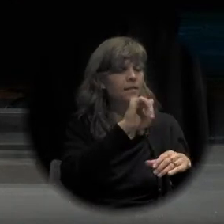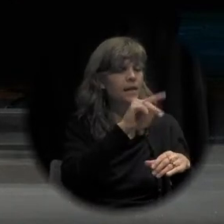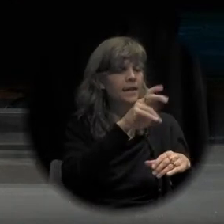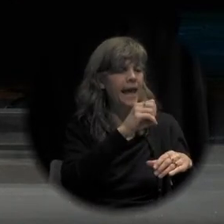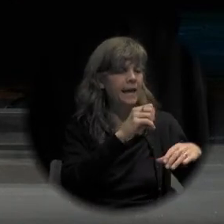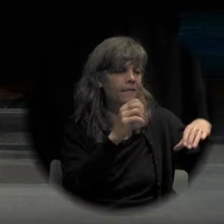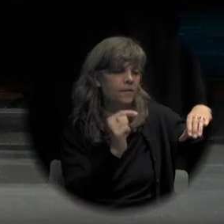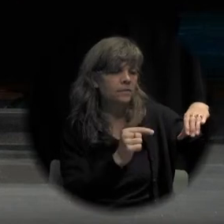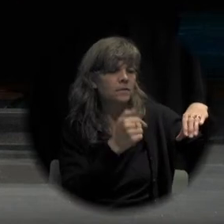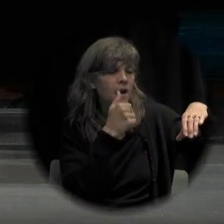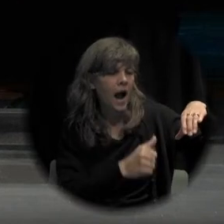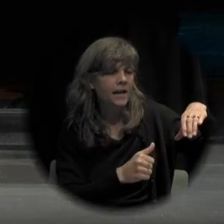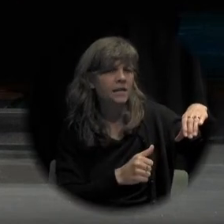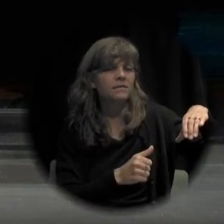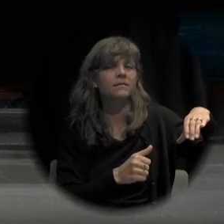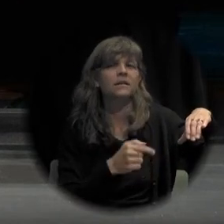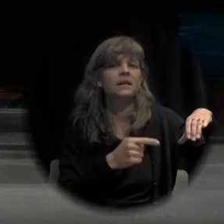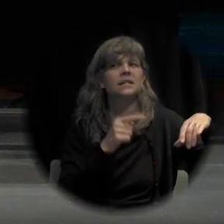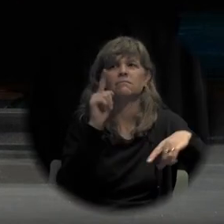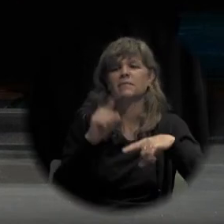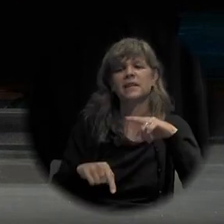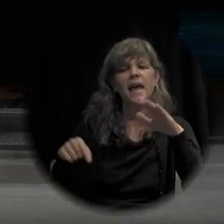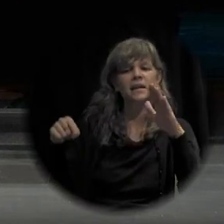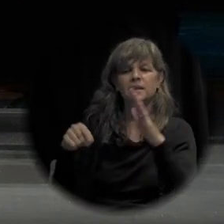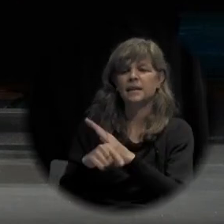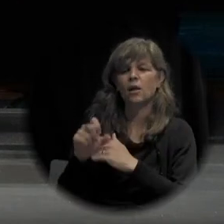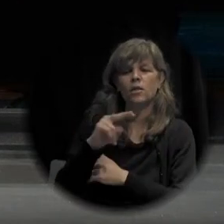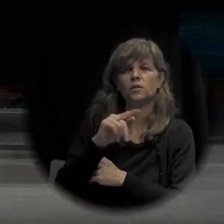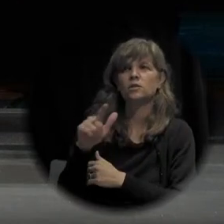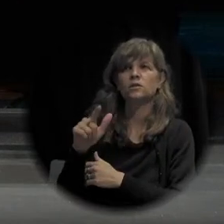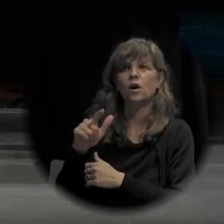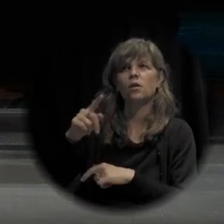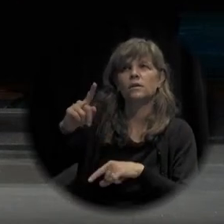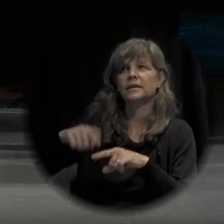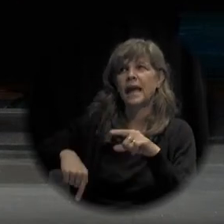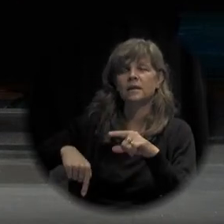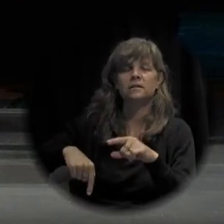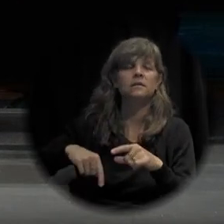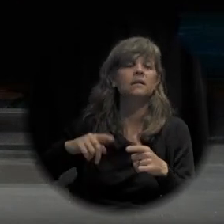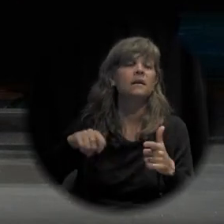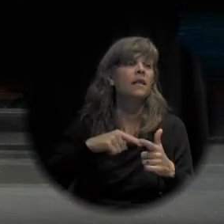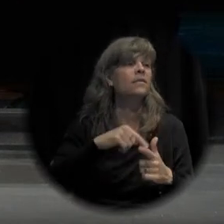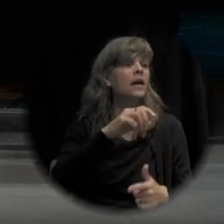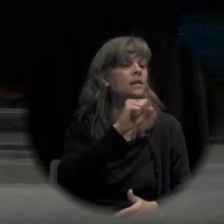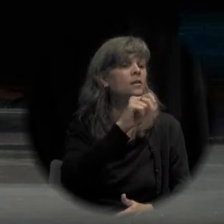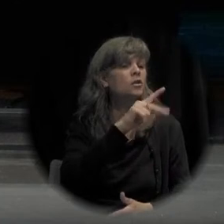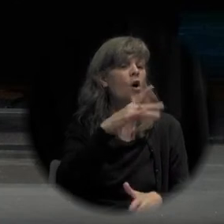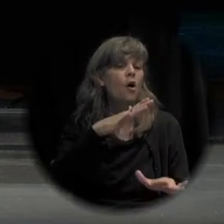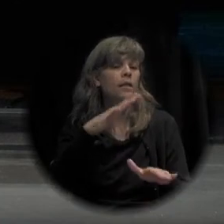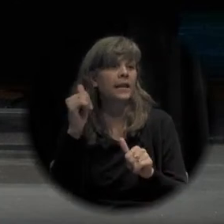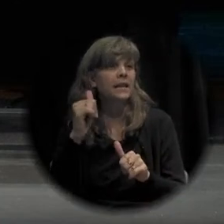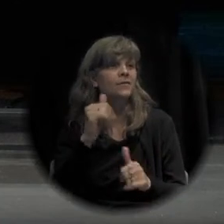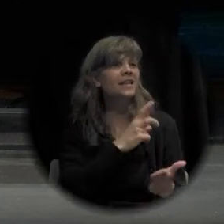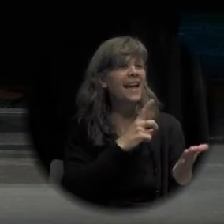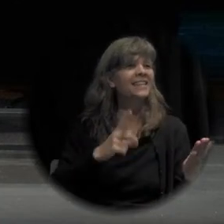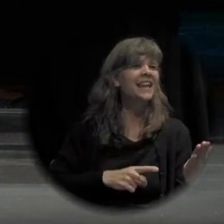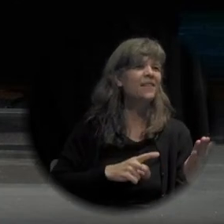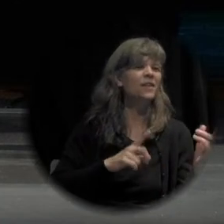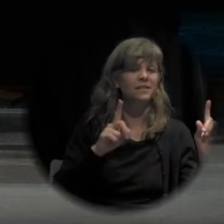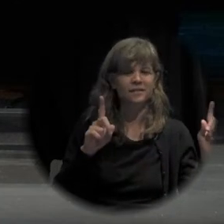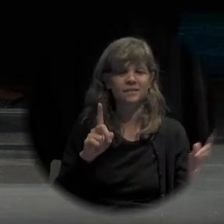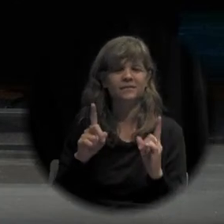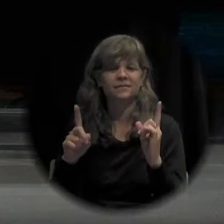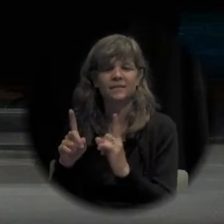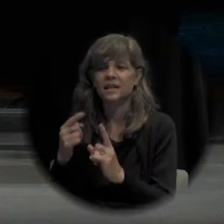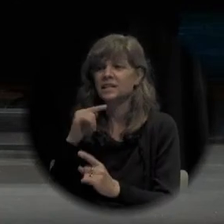take out Saul and says, nope, I can't stretch out my hand against the Lord's anointed, Saul leaves the cave. David follows him out of the cave and says, hey, Saul, by the way, I could have